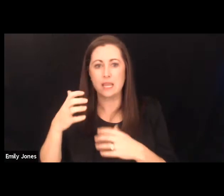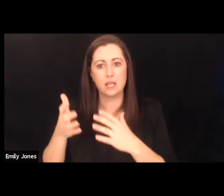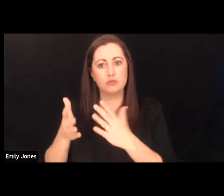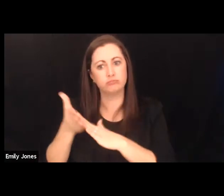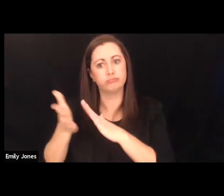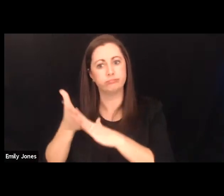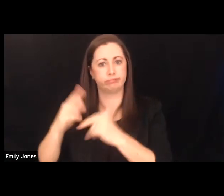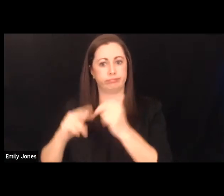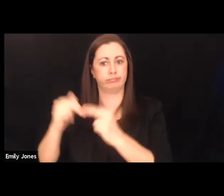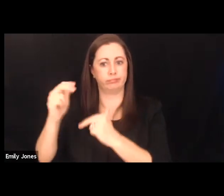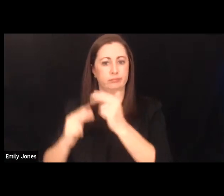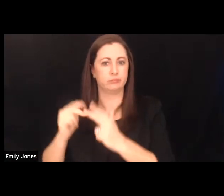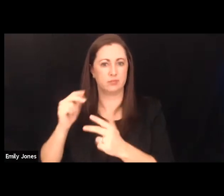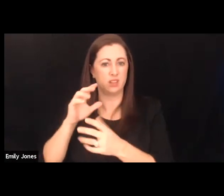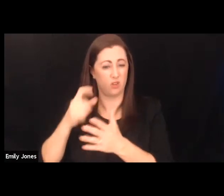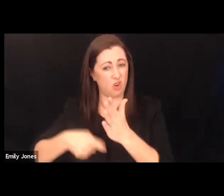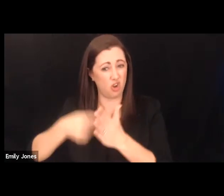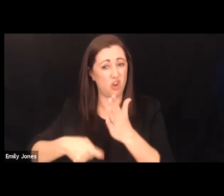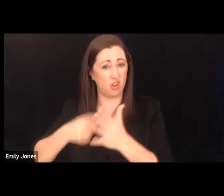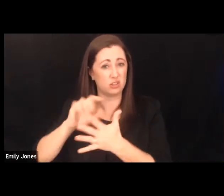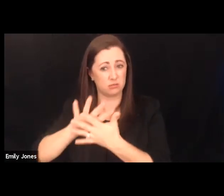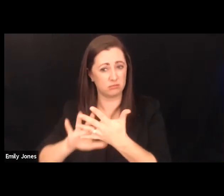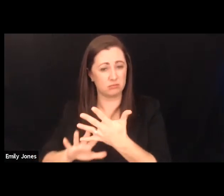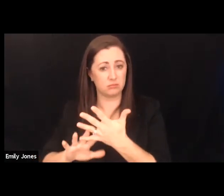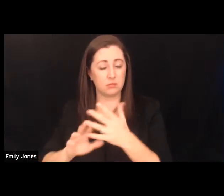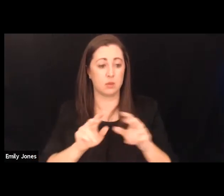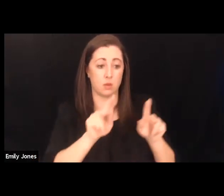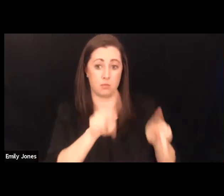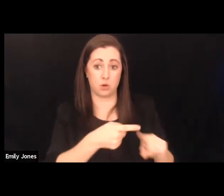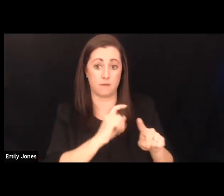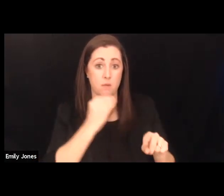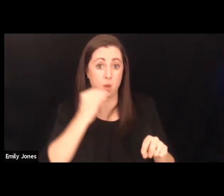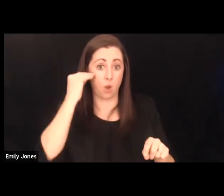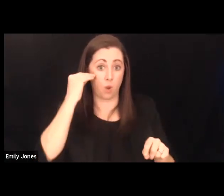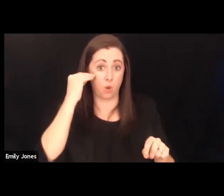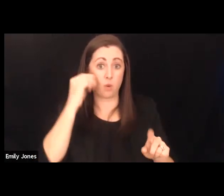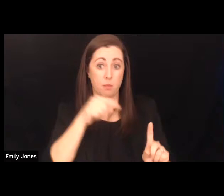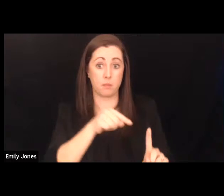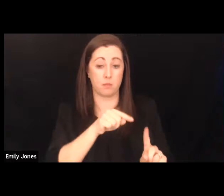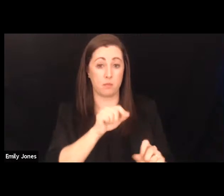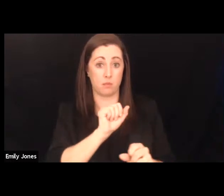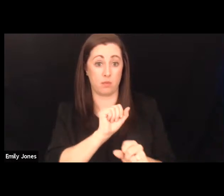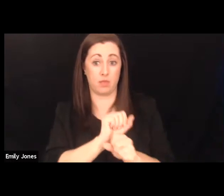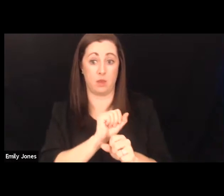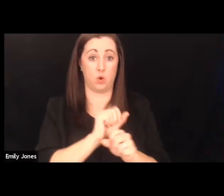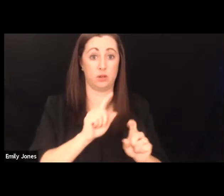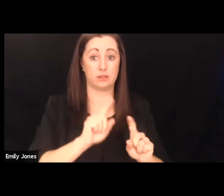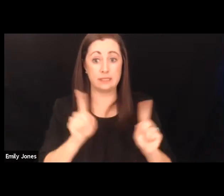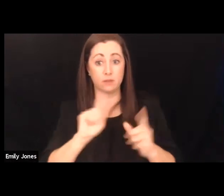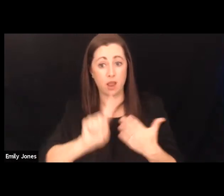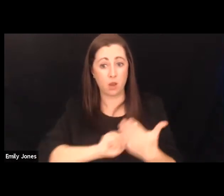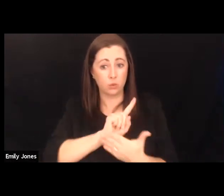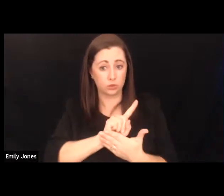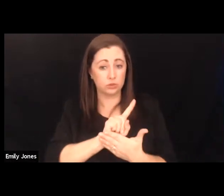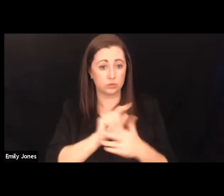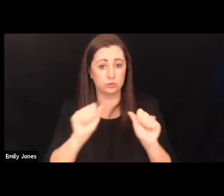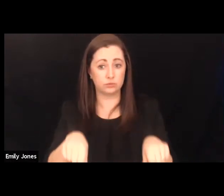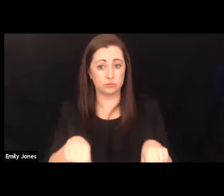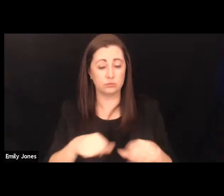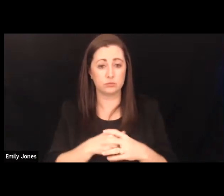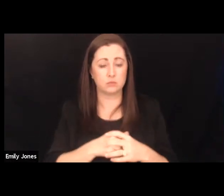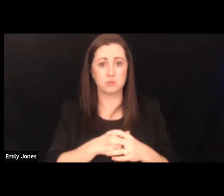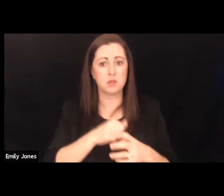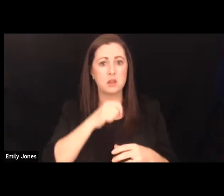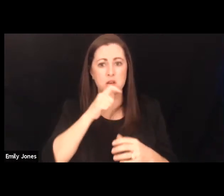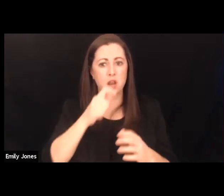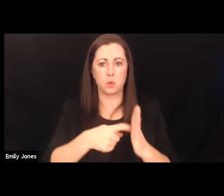workspace. And a person at home can work off hours. They don't have to be there